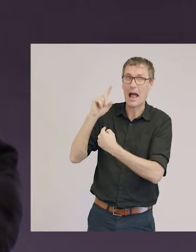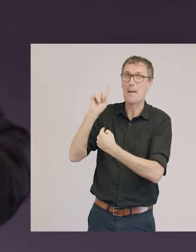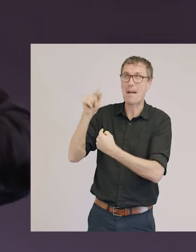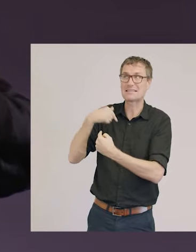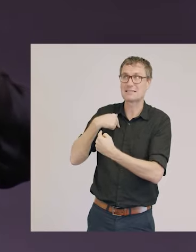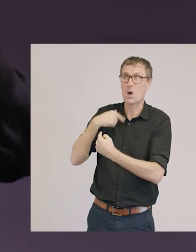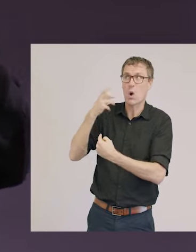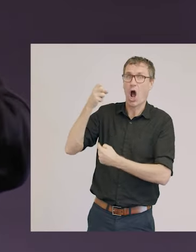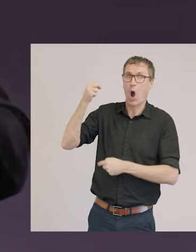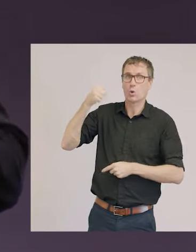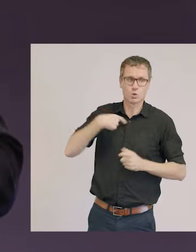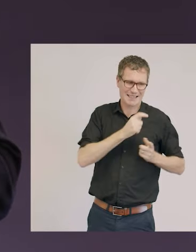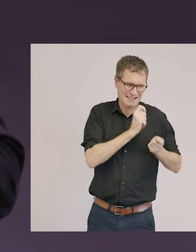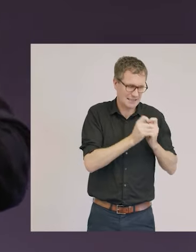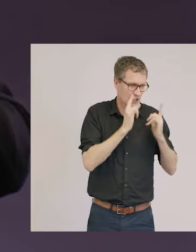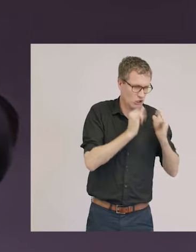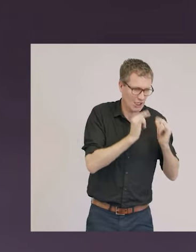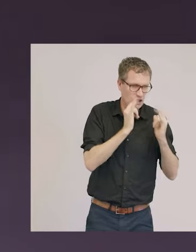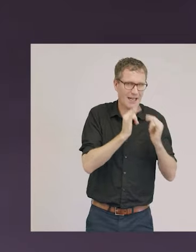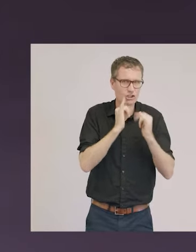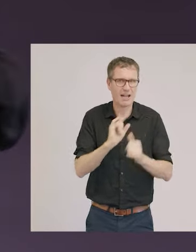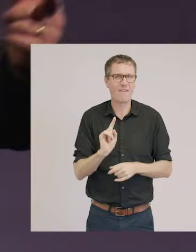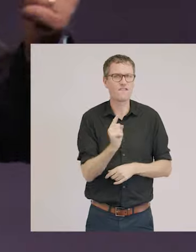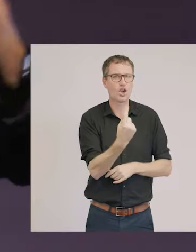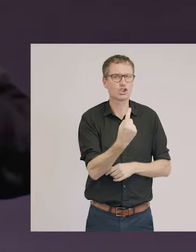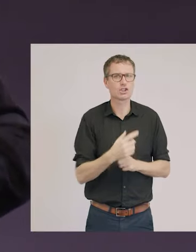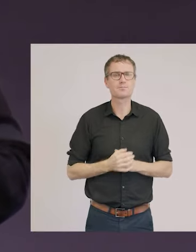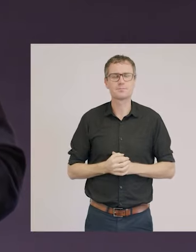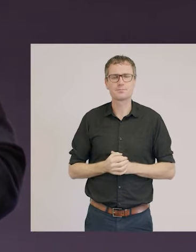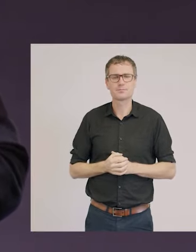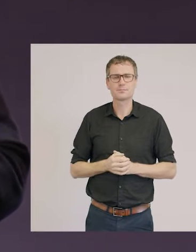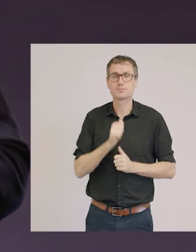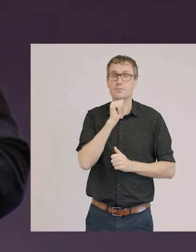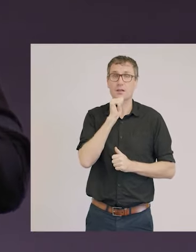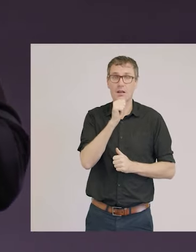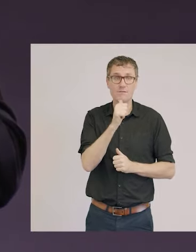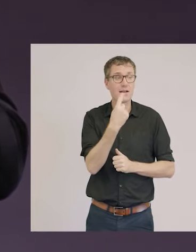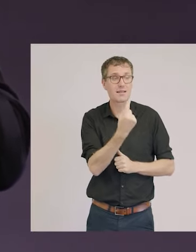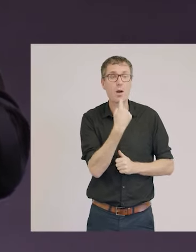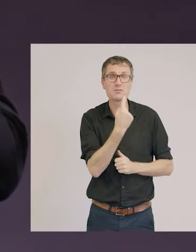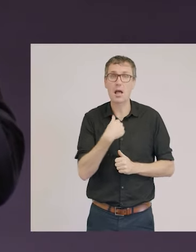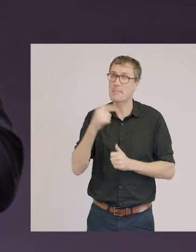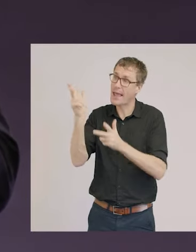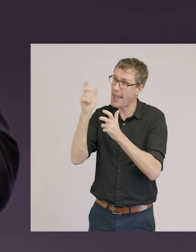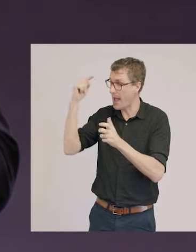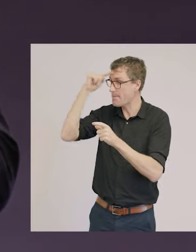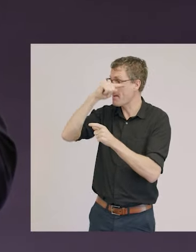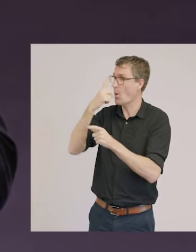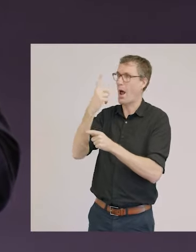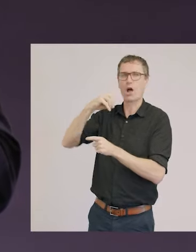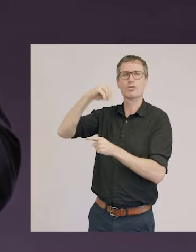sometimes I feel that God's saying something, but I have a big testing process. If anybody ever says to